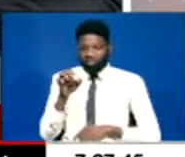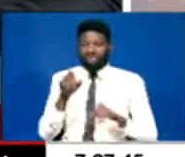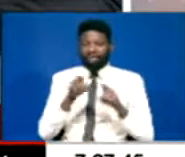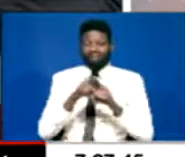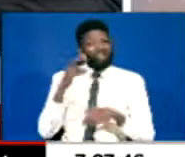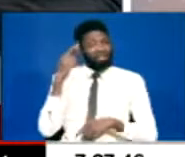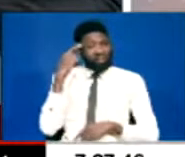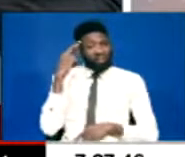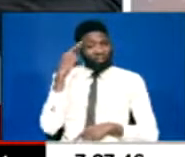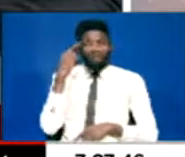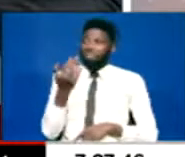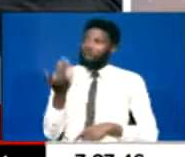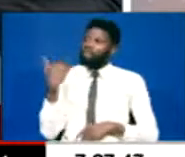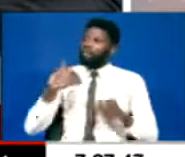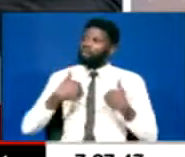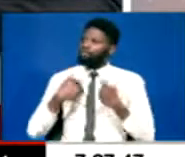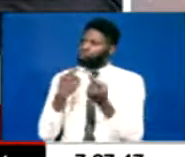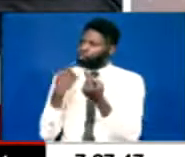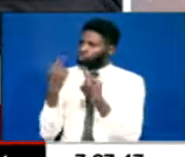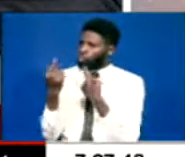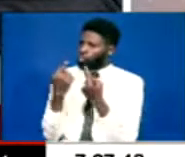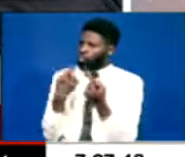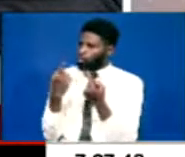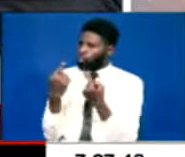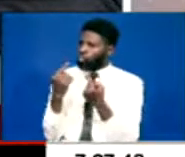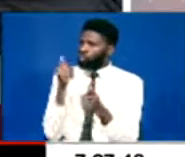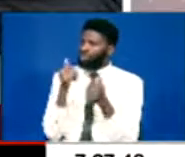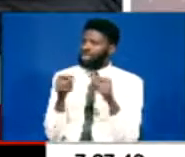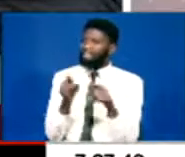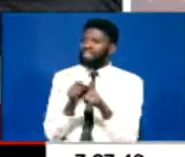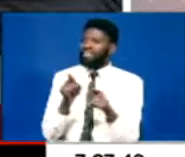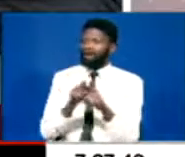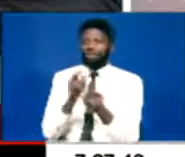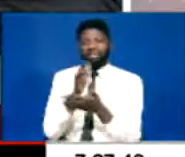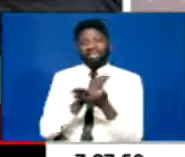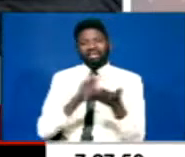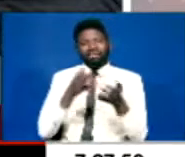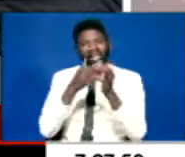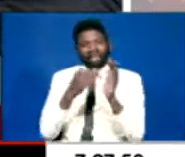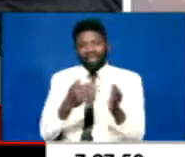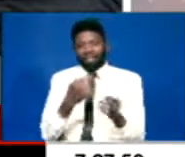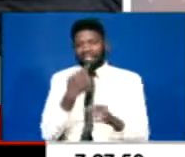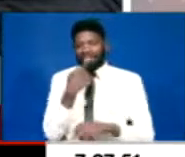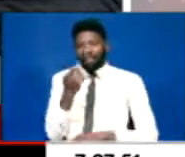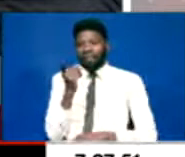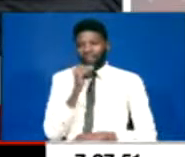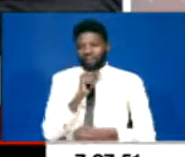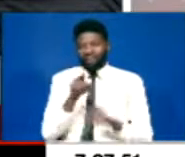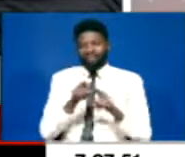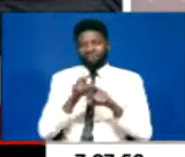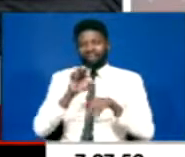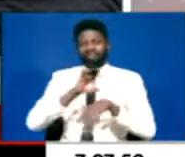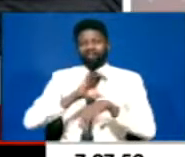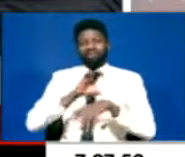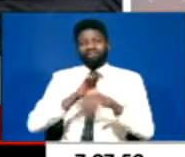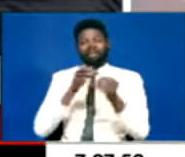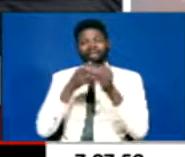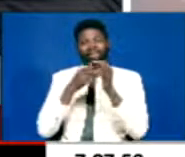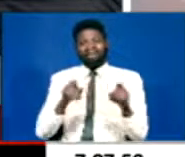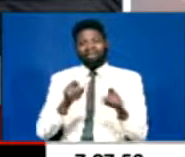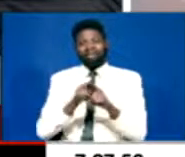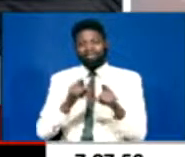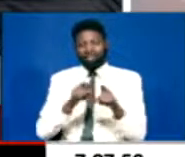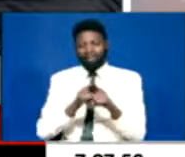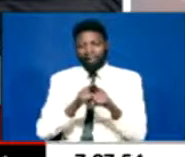were some utterances which were allegedly made by some leaders, and church leaders and faith-based organizations came out